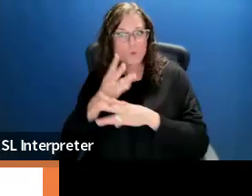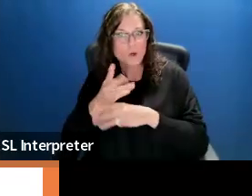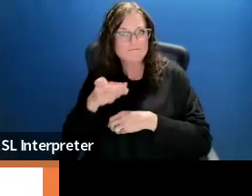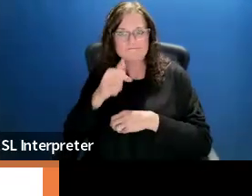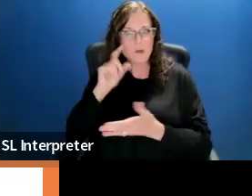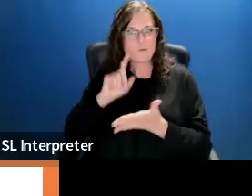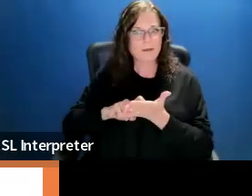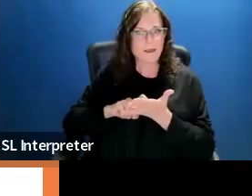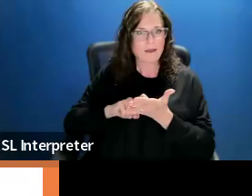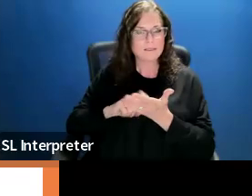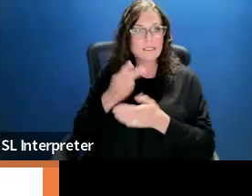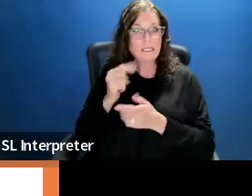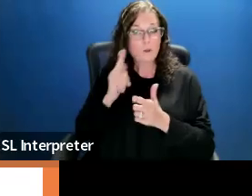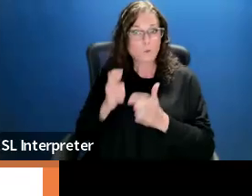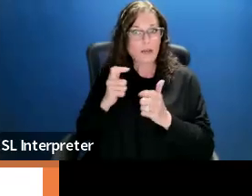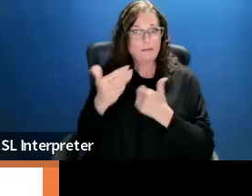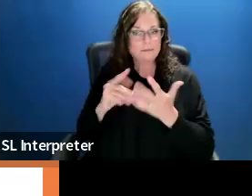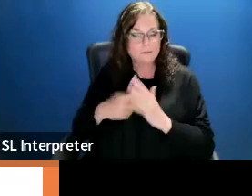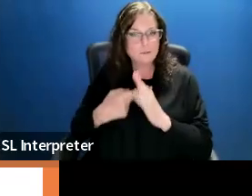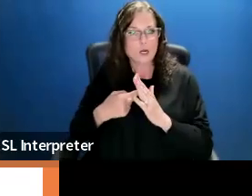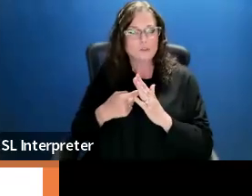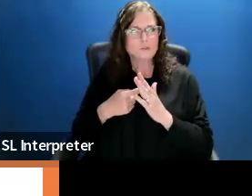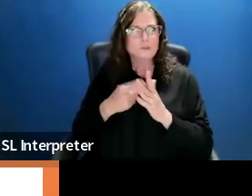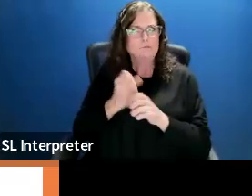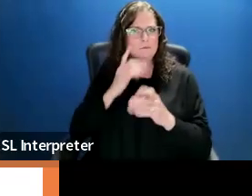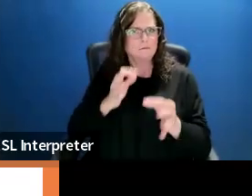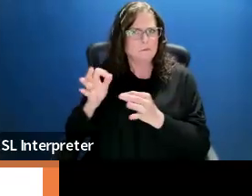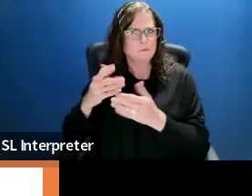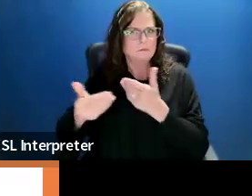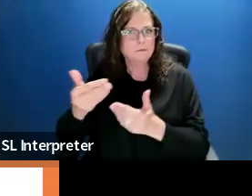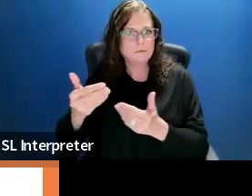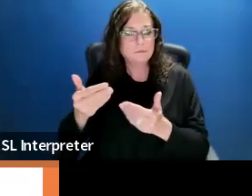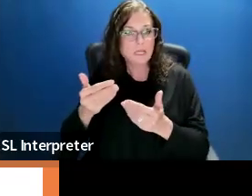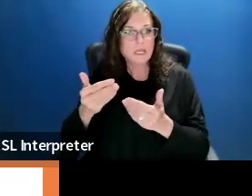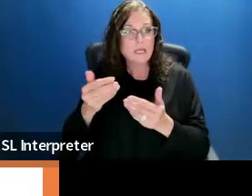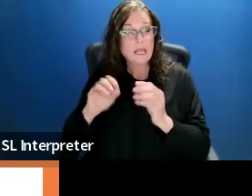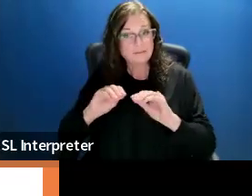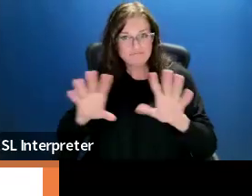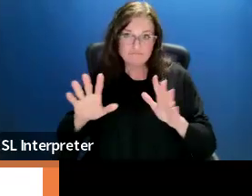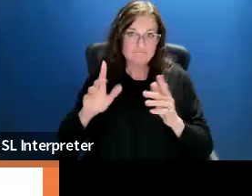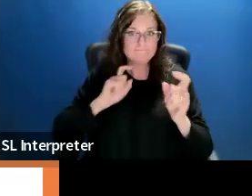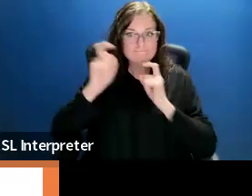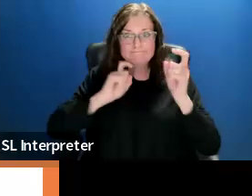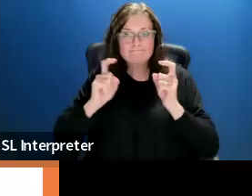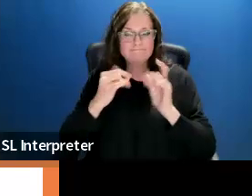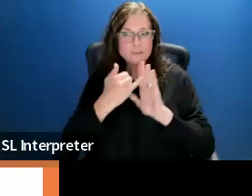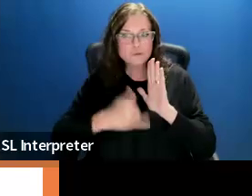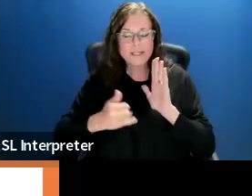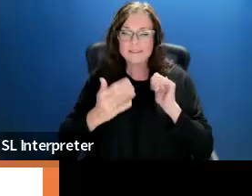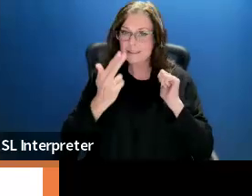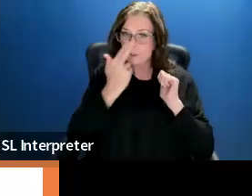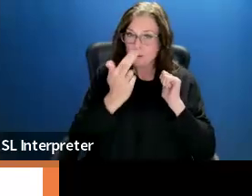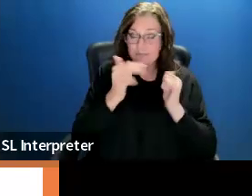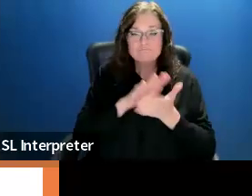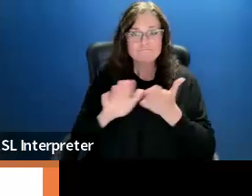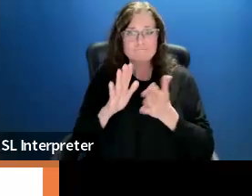doesn't recognize, and he quickly starts to jump to conclusions. With expressive illustrations, sharp humor, and a gentle